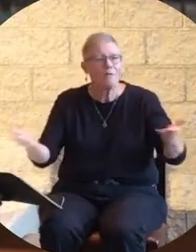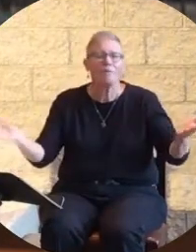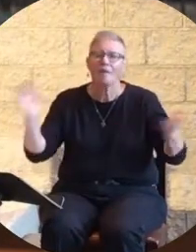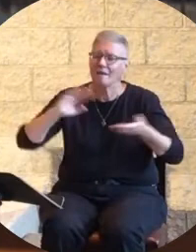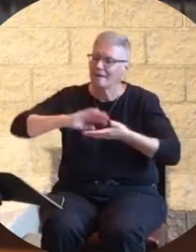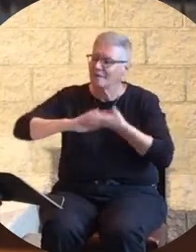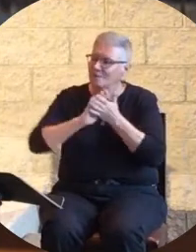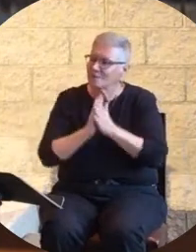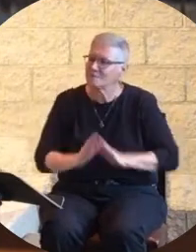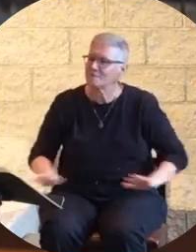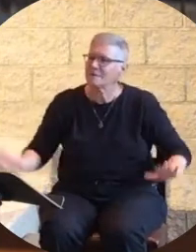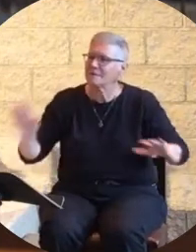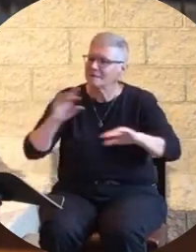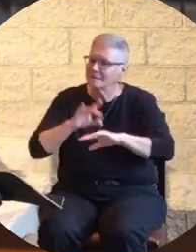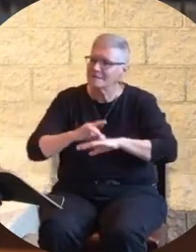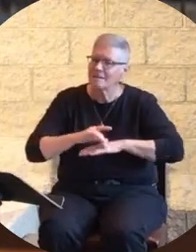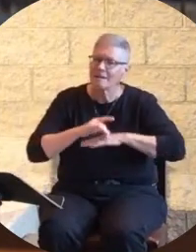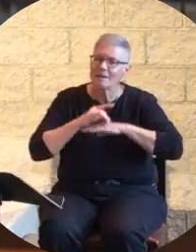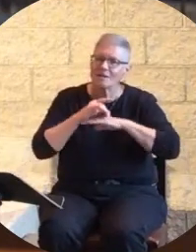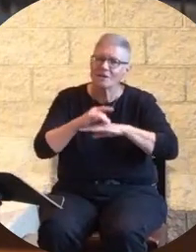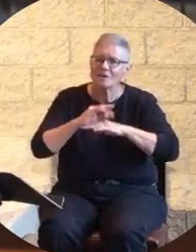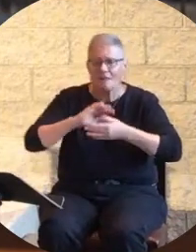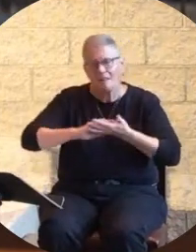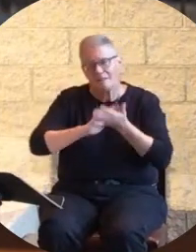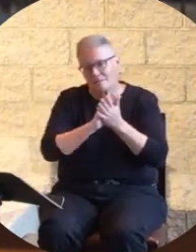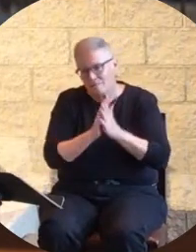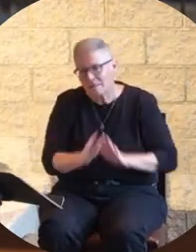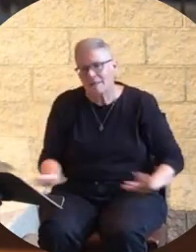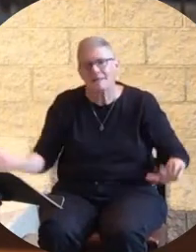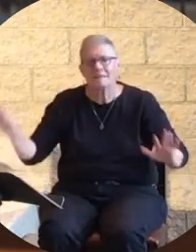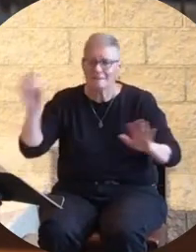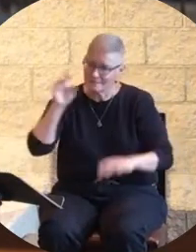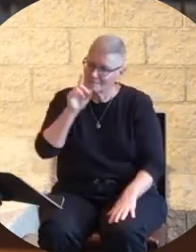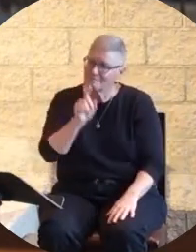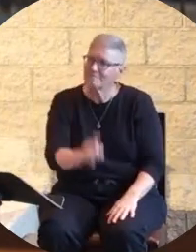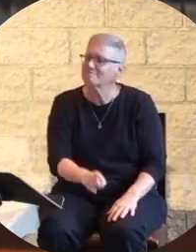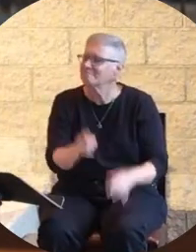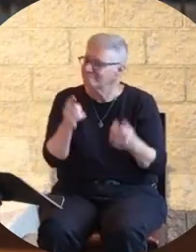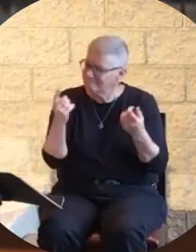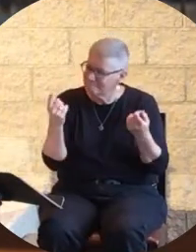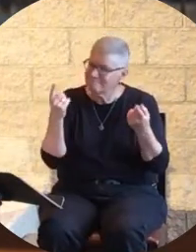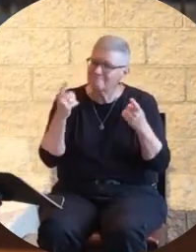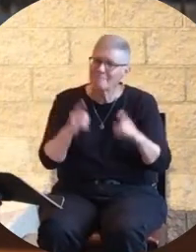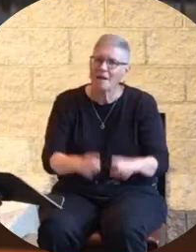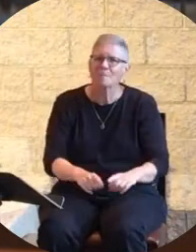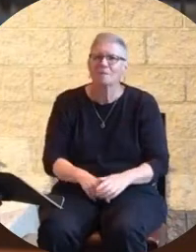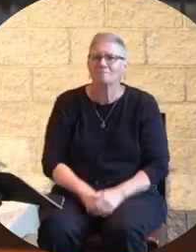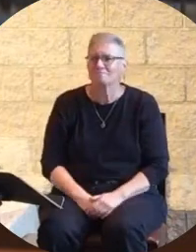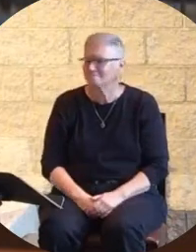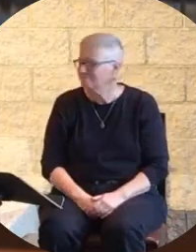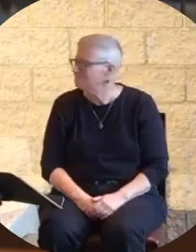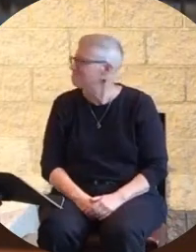Now there is peace on earth, the peace that was meant to be.